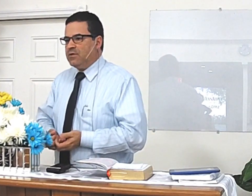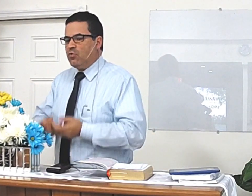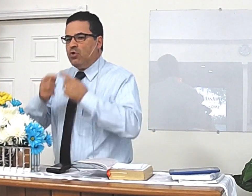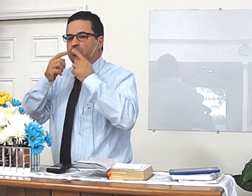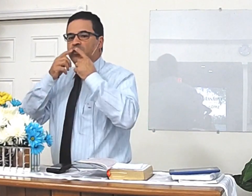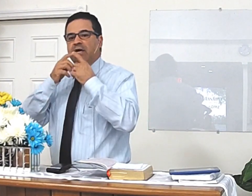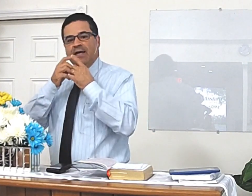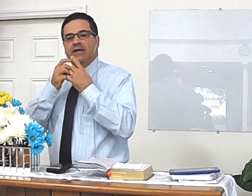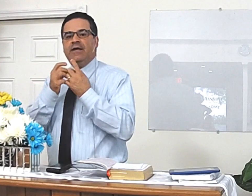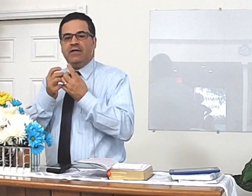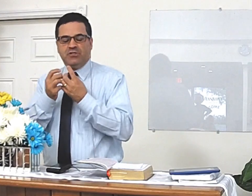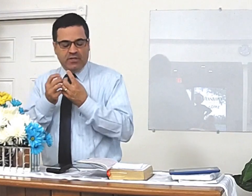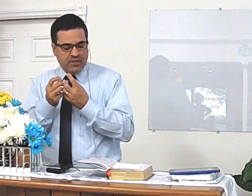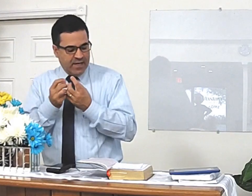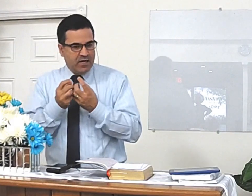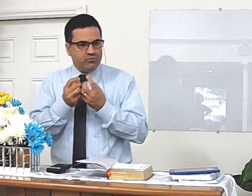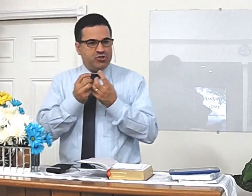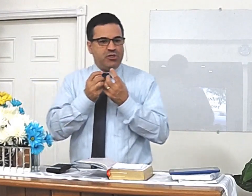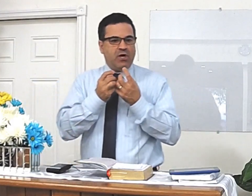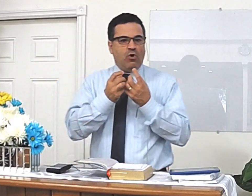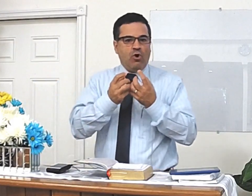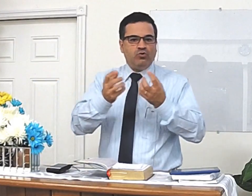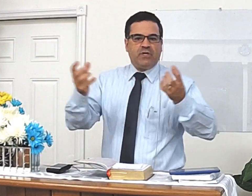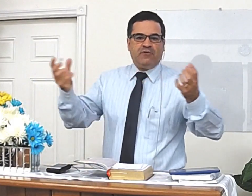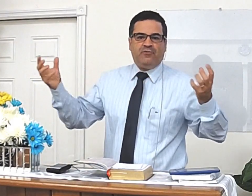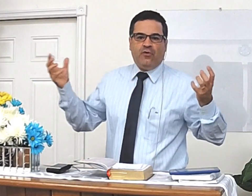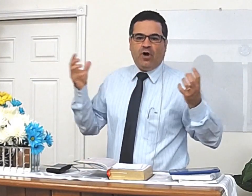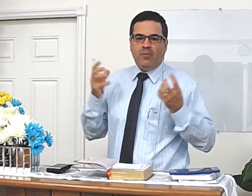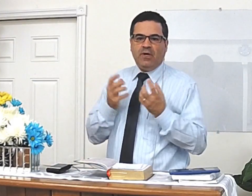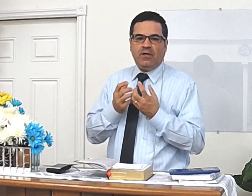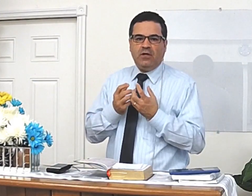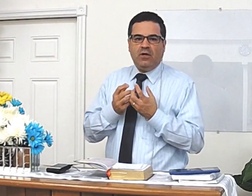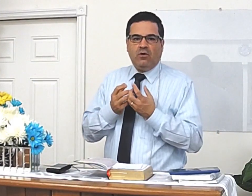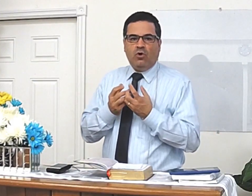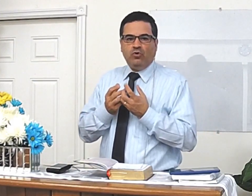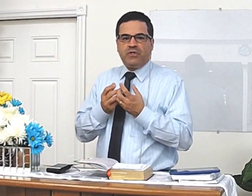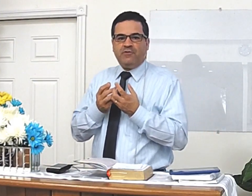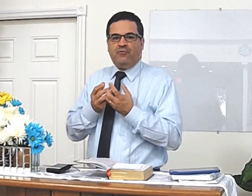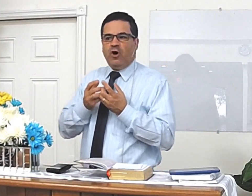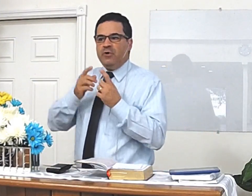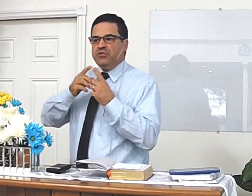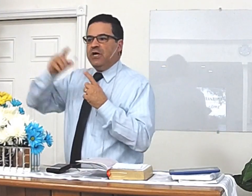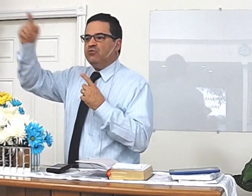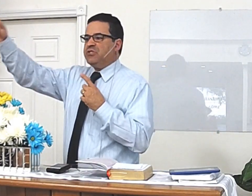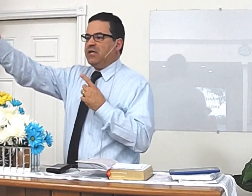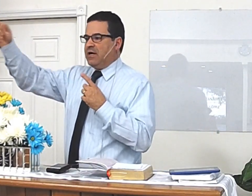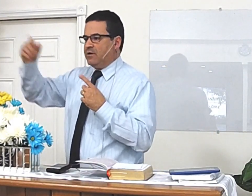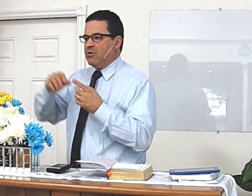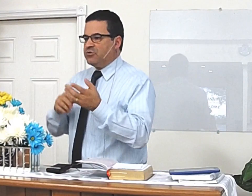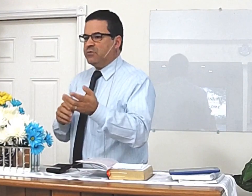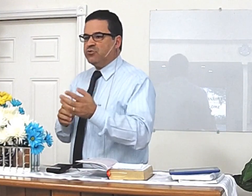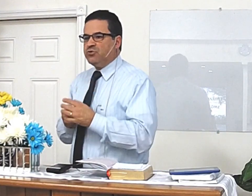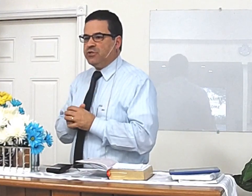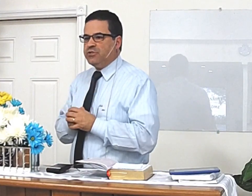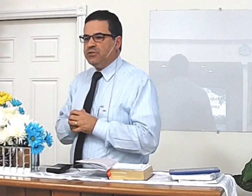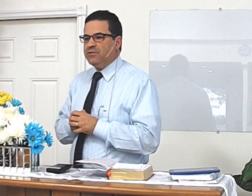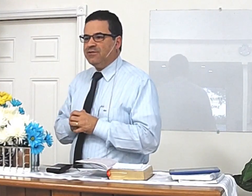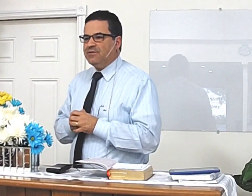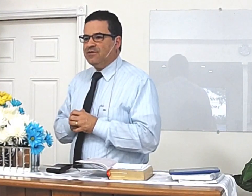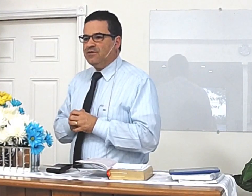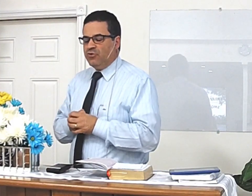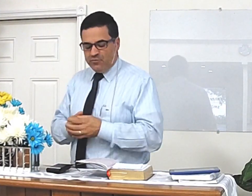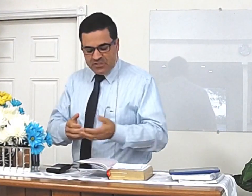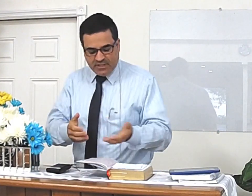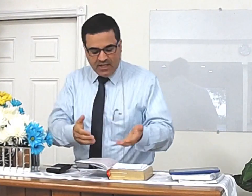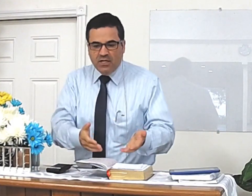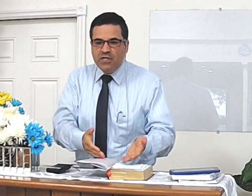word. Because the church didn't have any other way to spread the